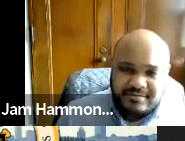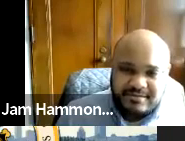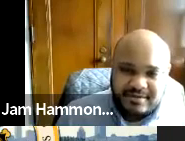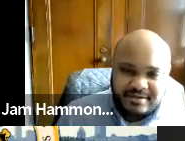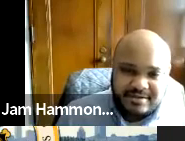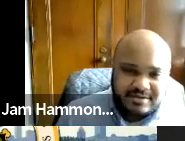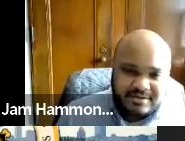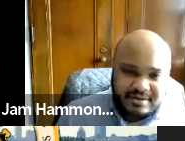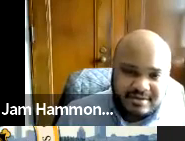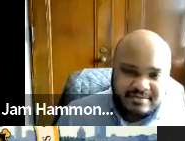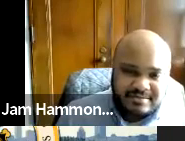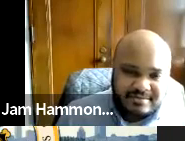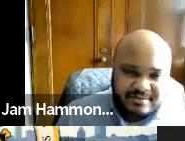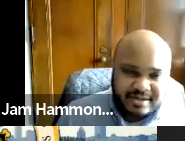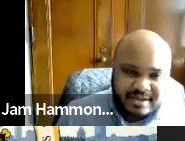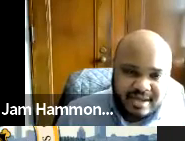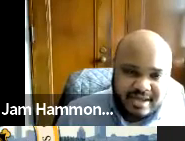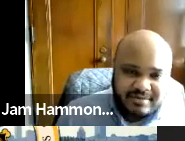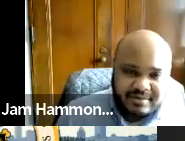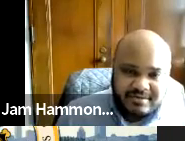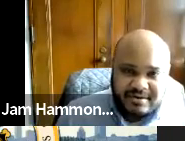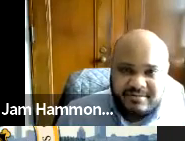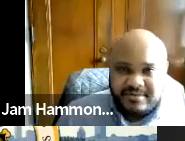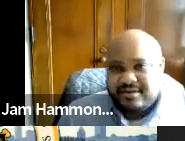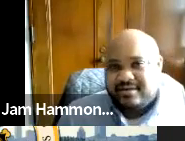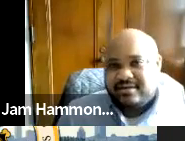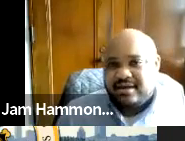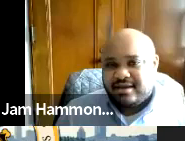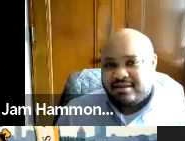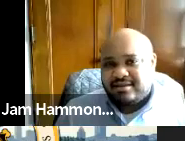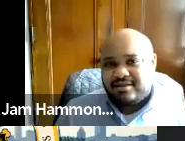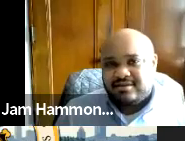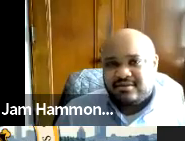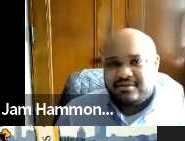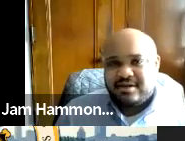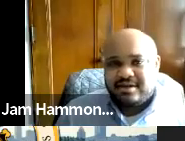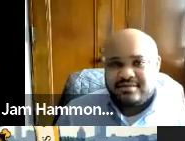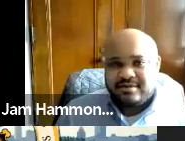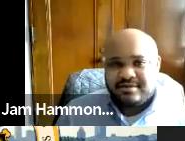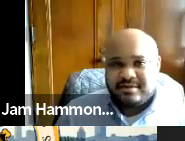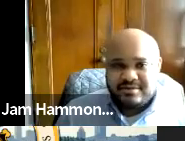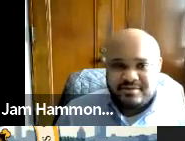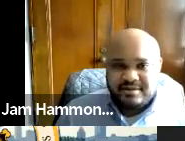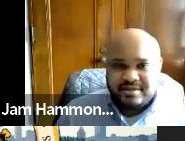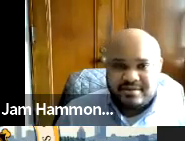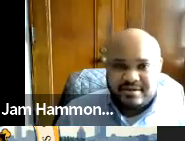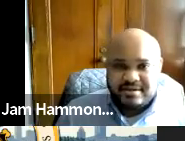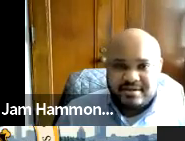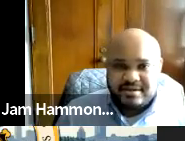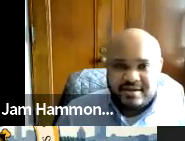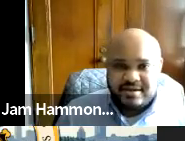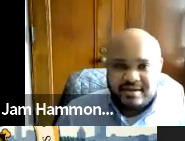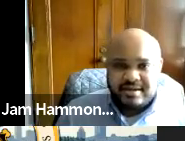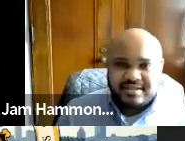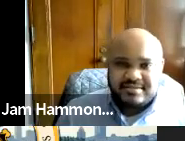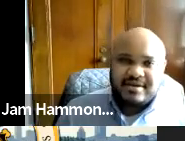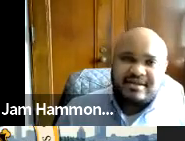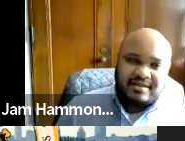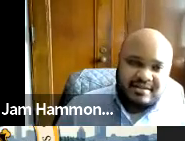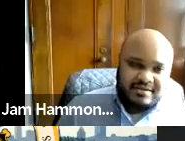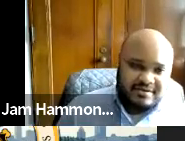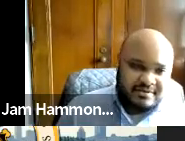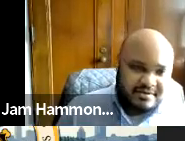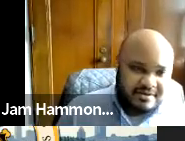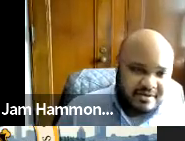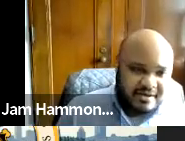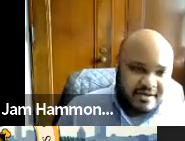now I'm going to put a pin on the interpreter. Actually, what I'm gonna do is I'm gonna